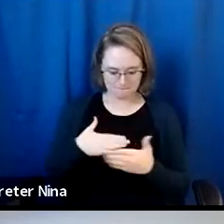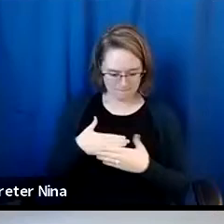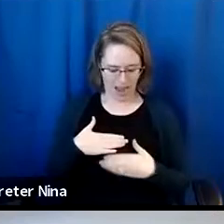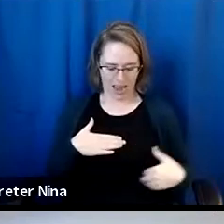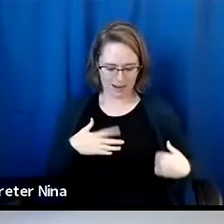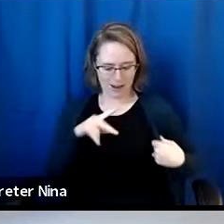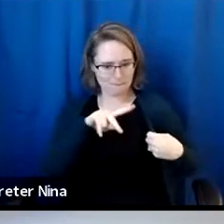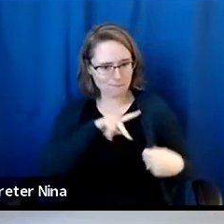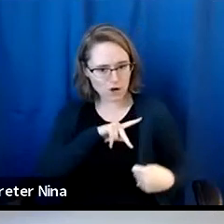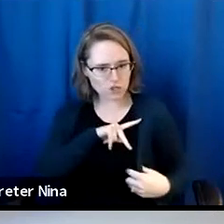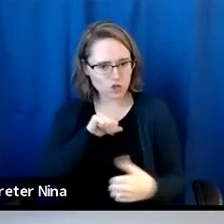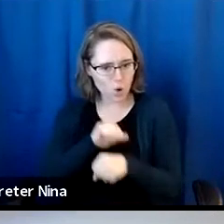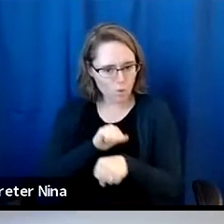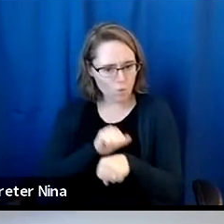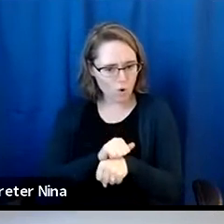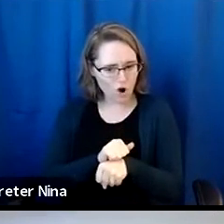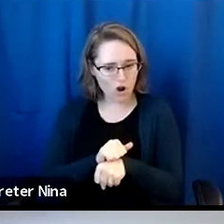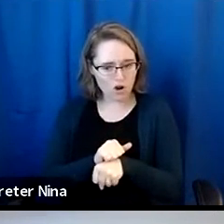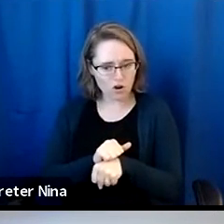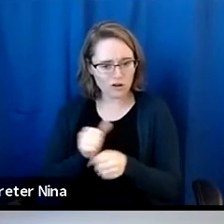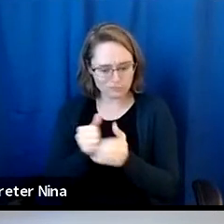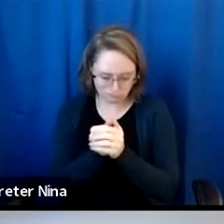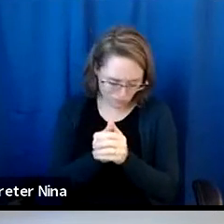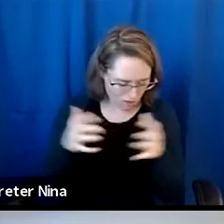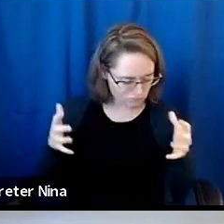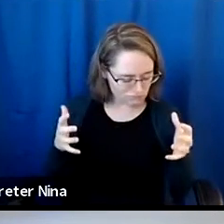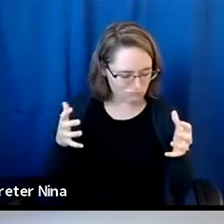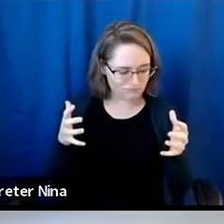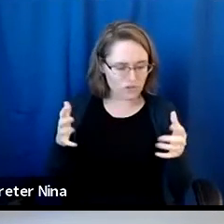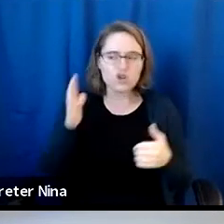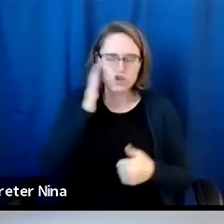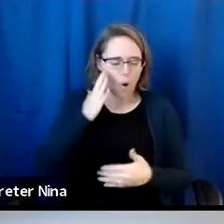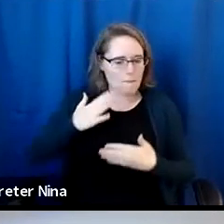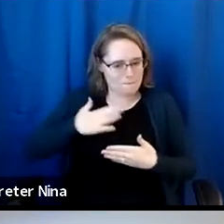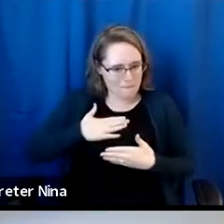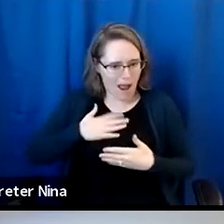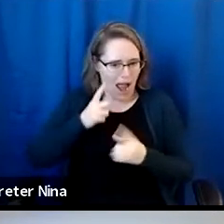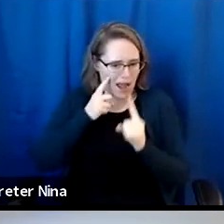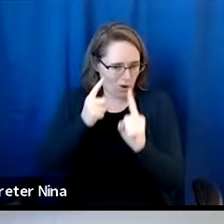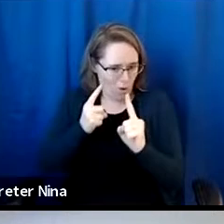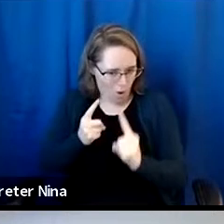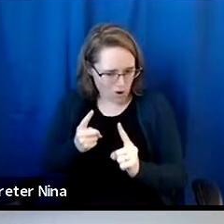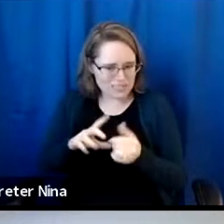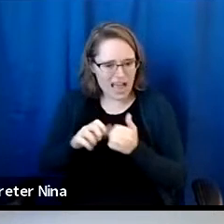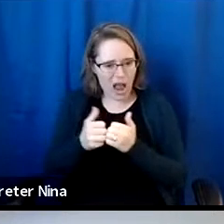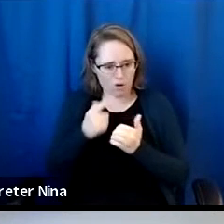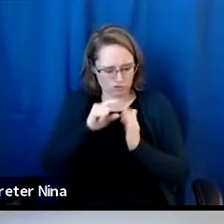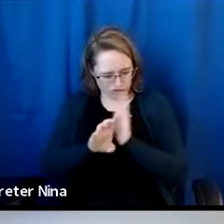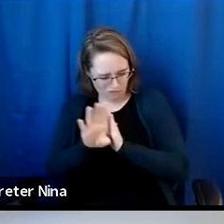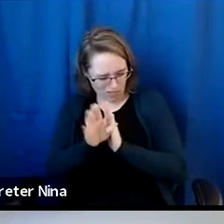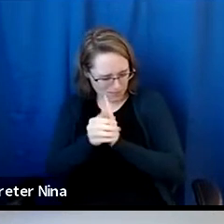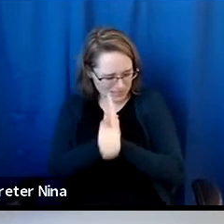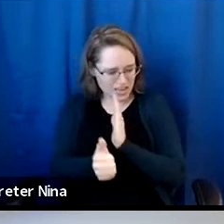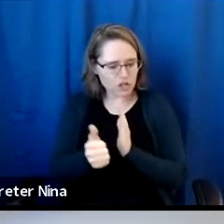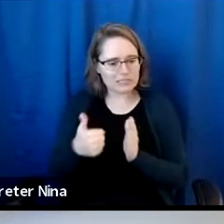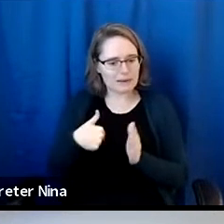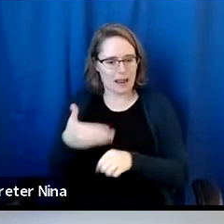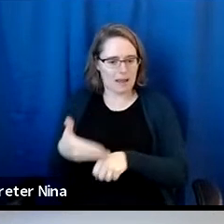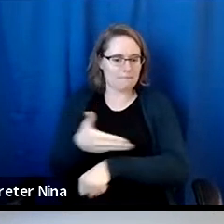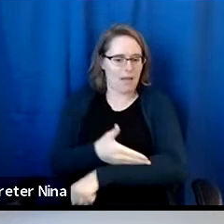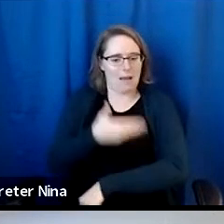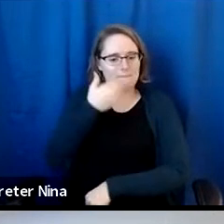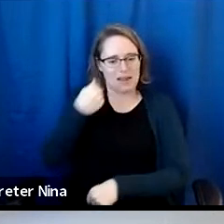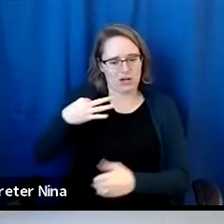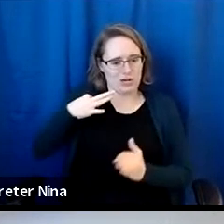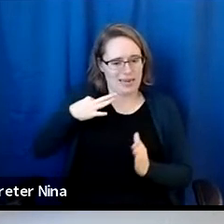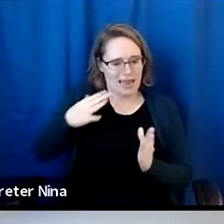what people think you should do, but you got to know what your portfolio is and how you kind of round that out to make yourself a stronger candidate for any position that